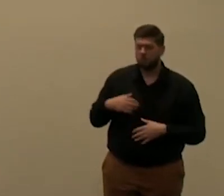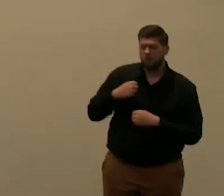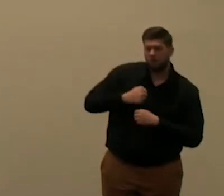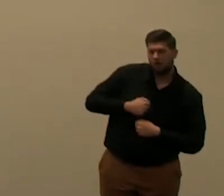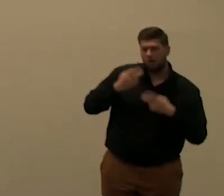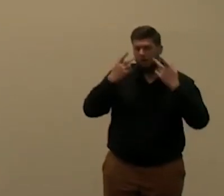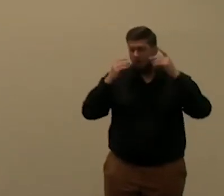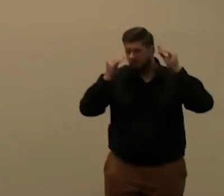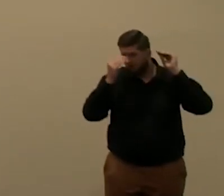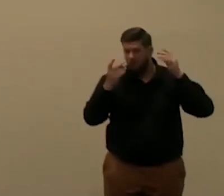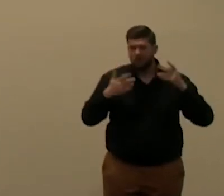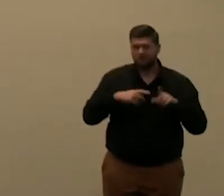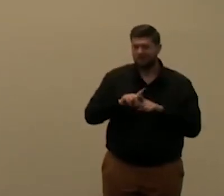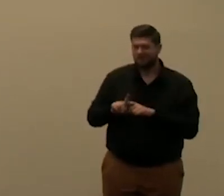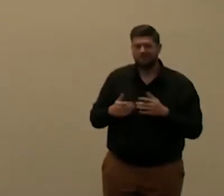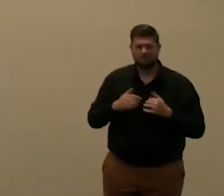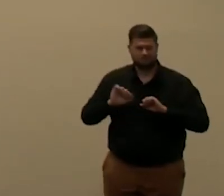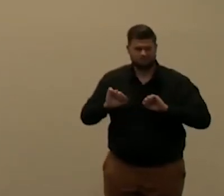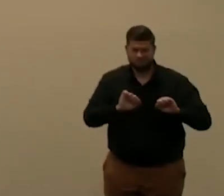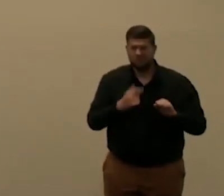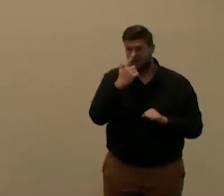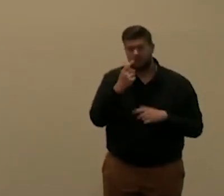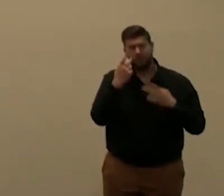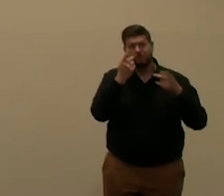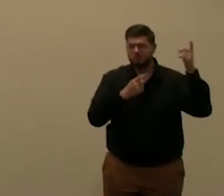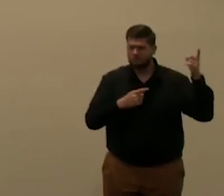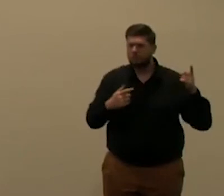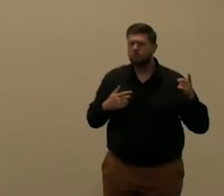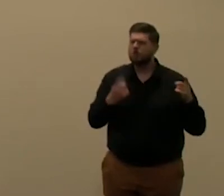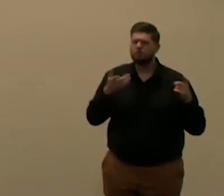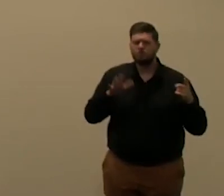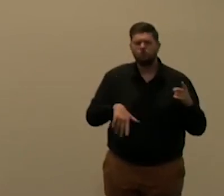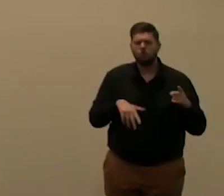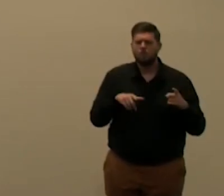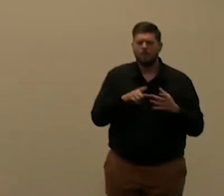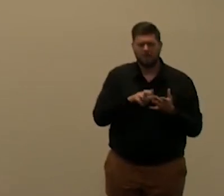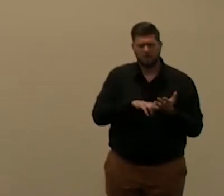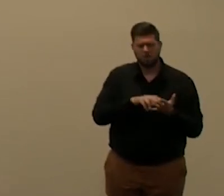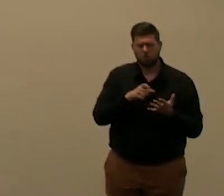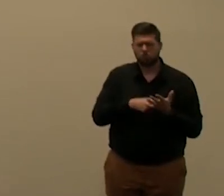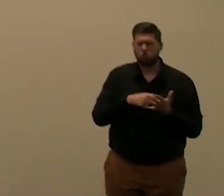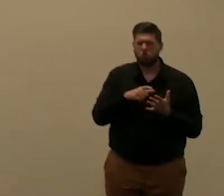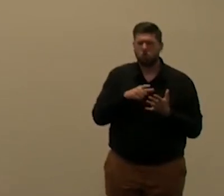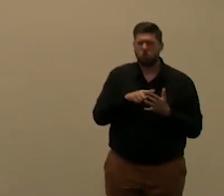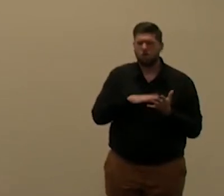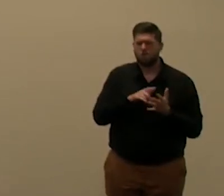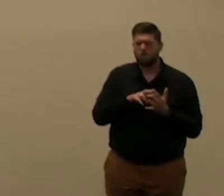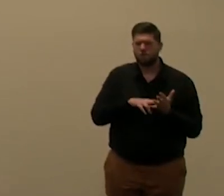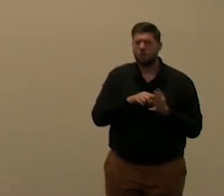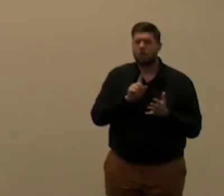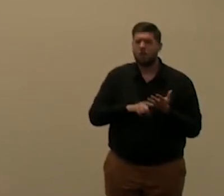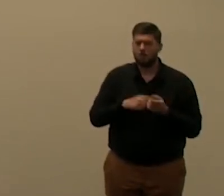I know some people have weird things. I don't know who was at the party from Incremental yesterday. That was a good party. We had lots of